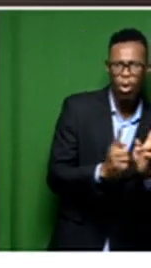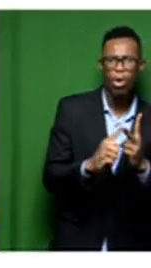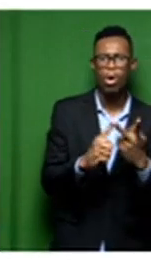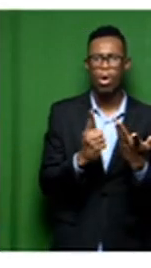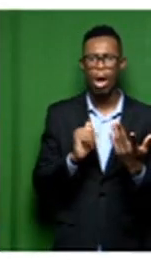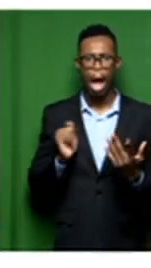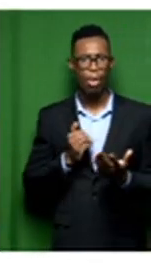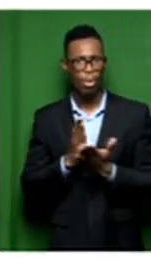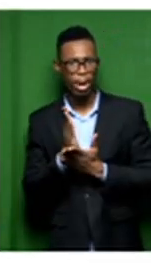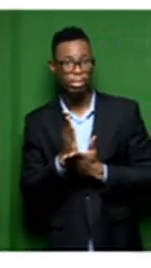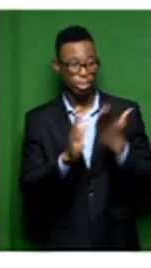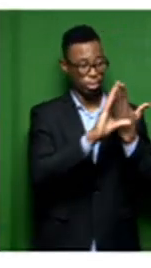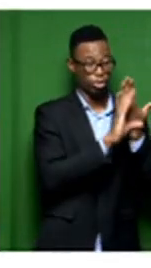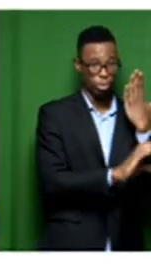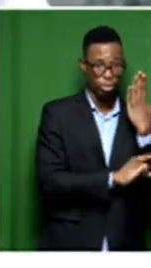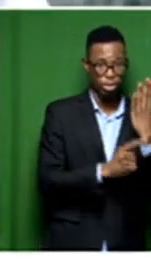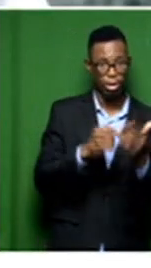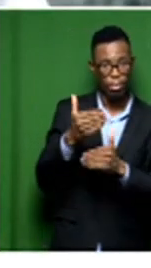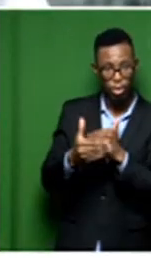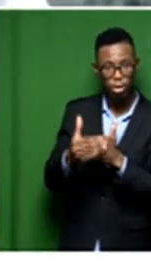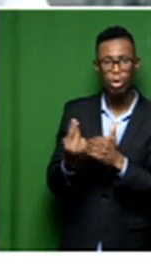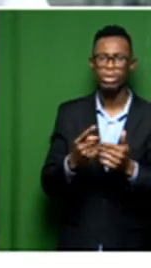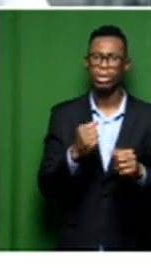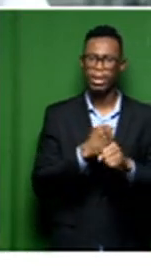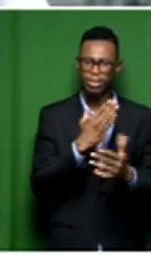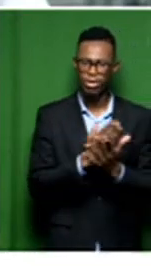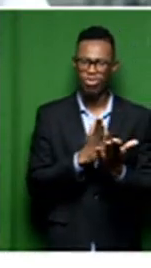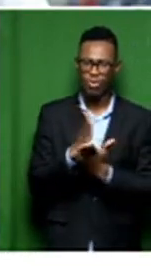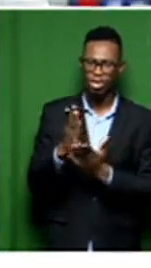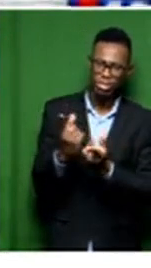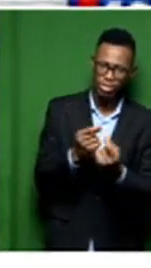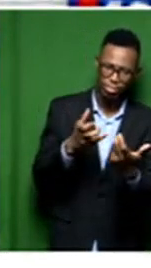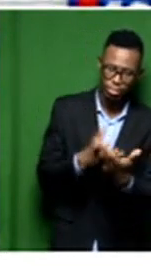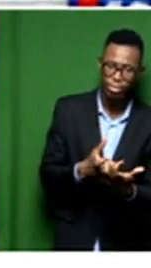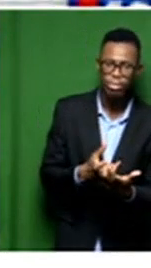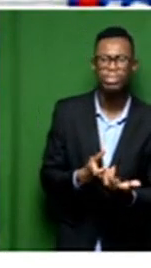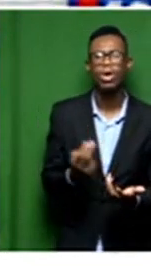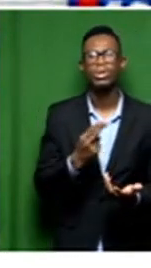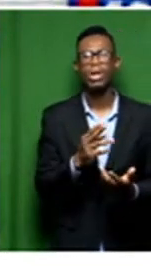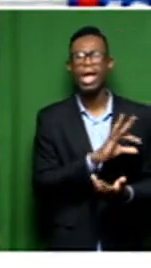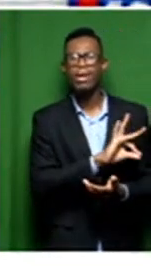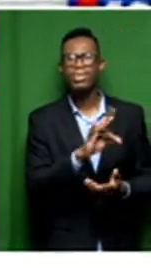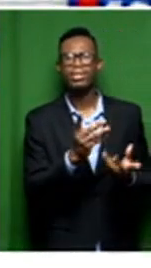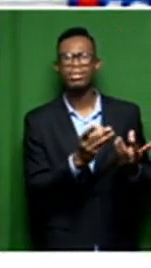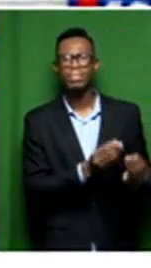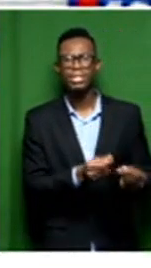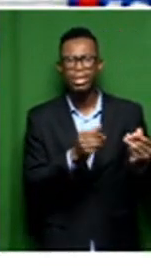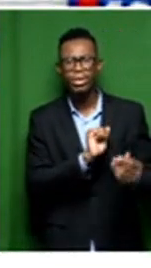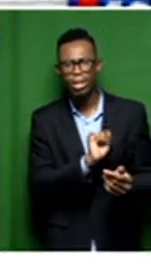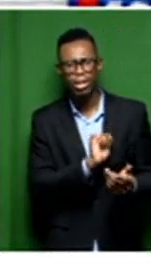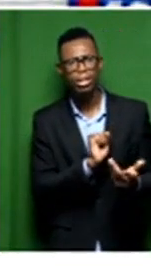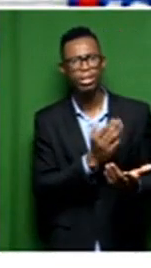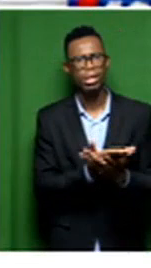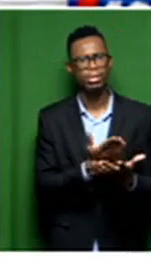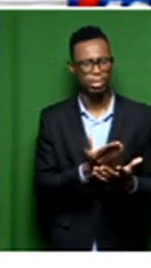and ensures that our rights are being met. We also show you how to use just everyday materials to make your voices heard on a sign. And